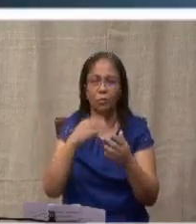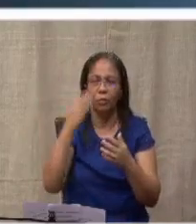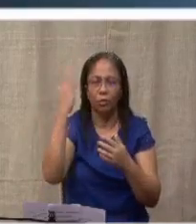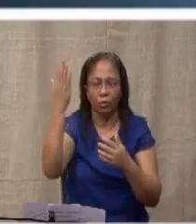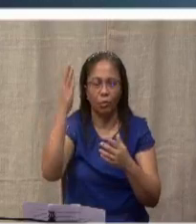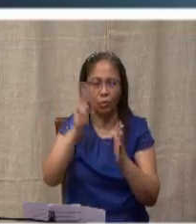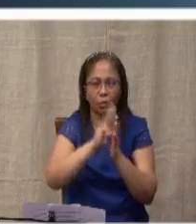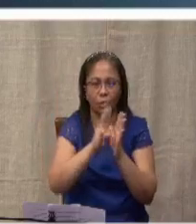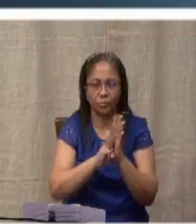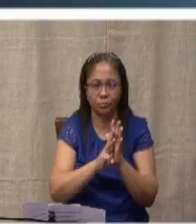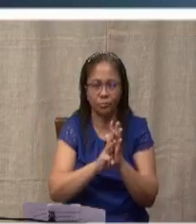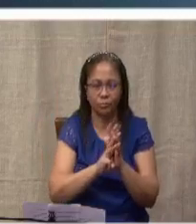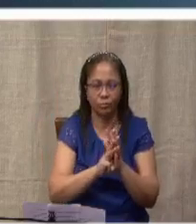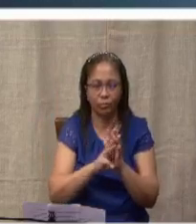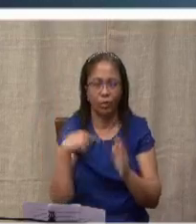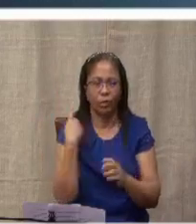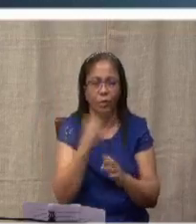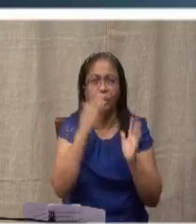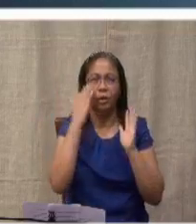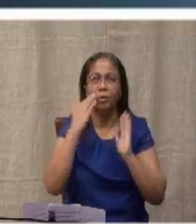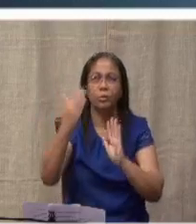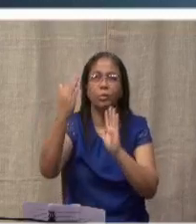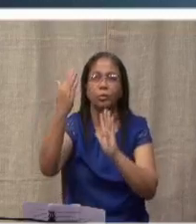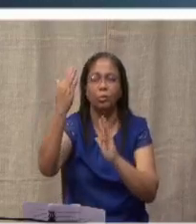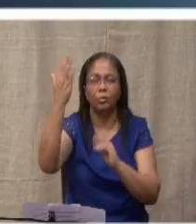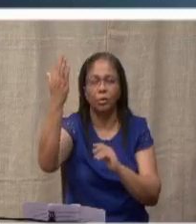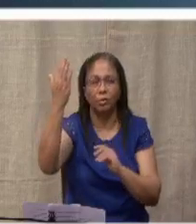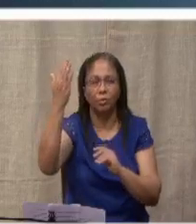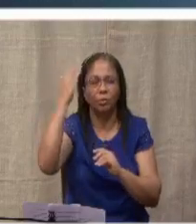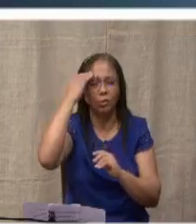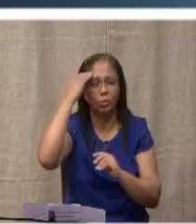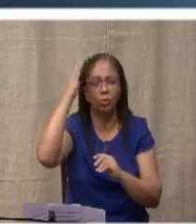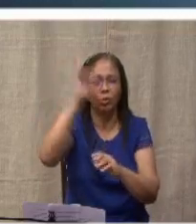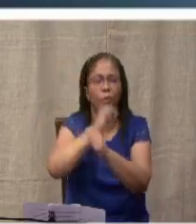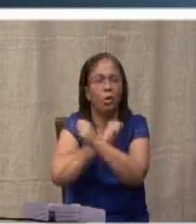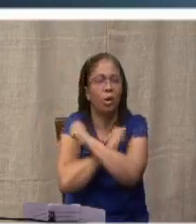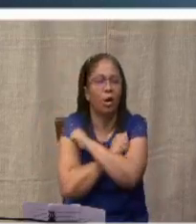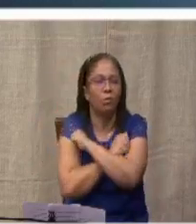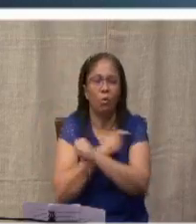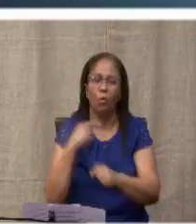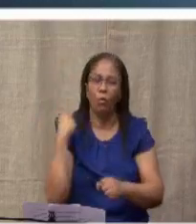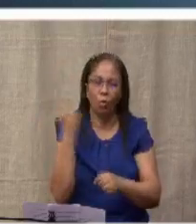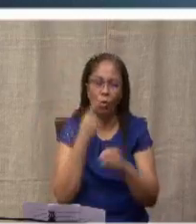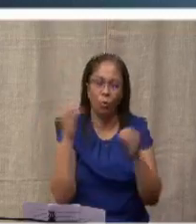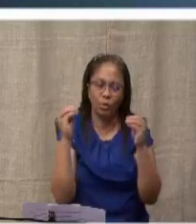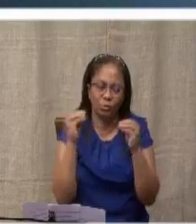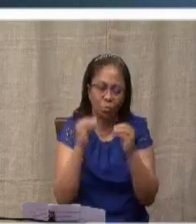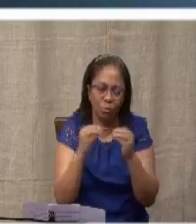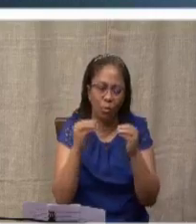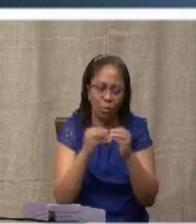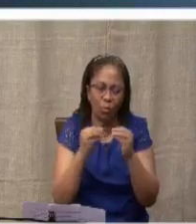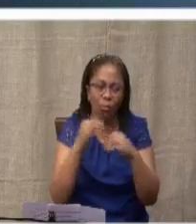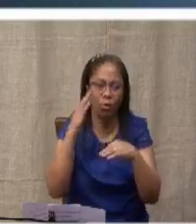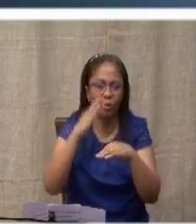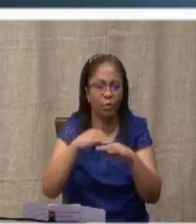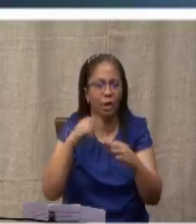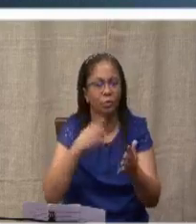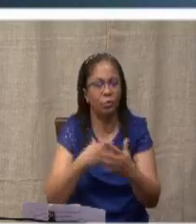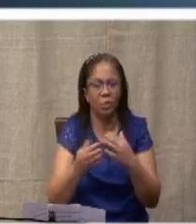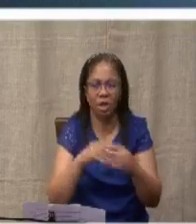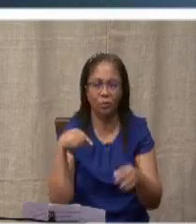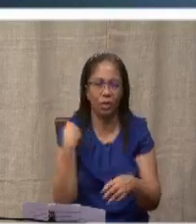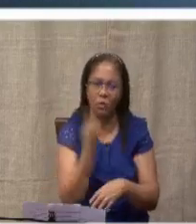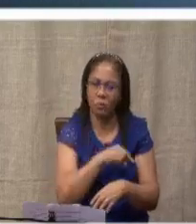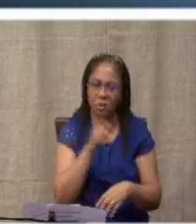we come to you lord knowing that your your love is always more than what we need but